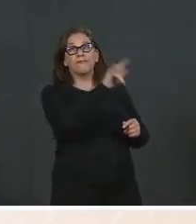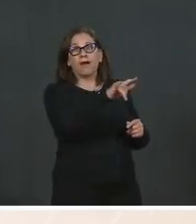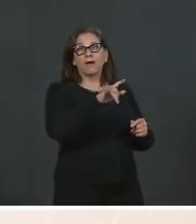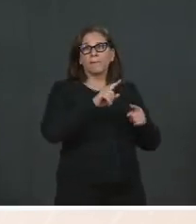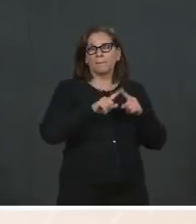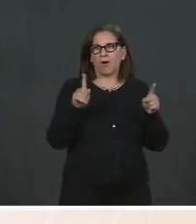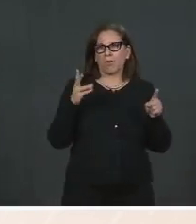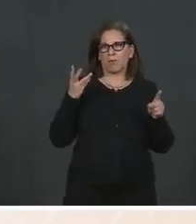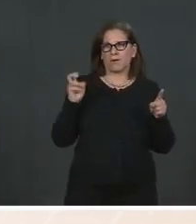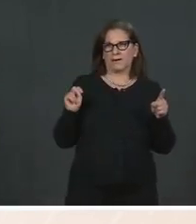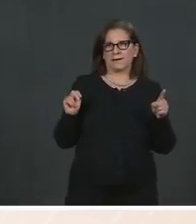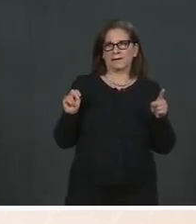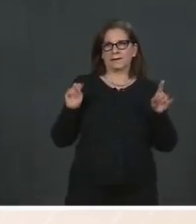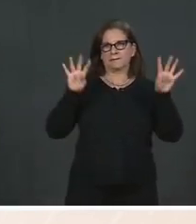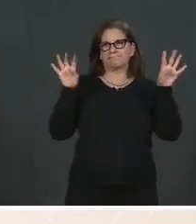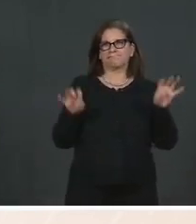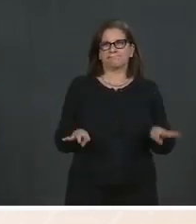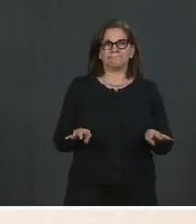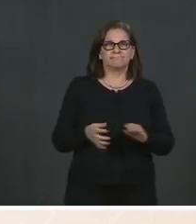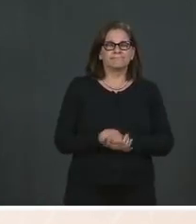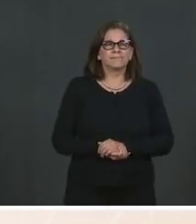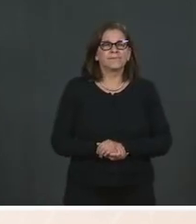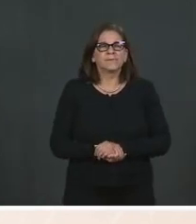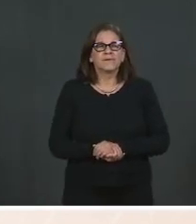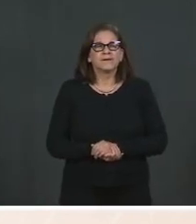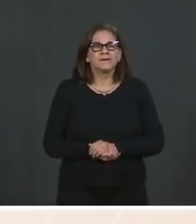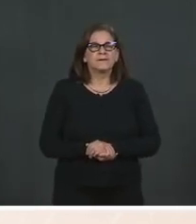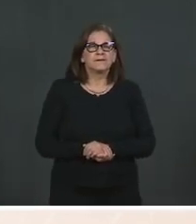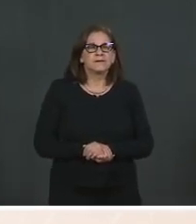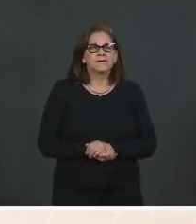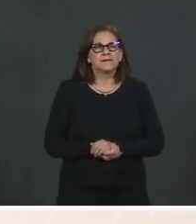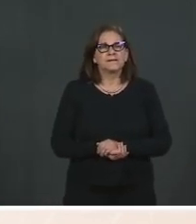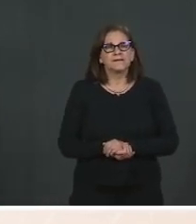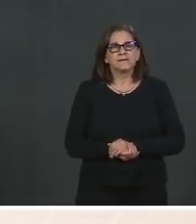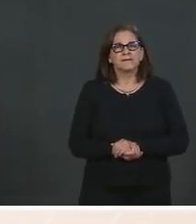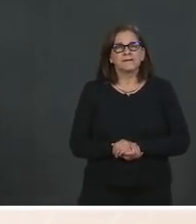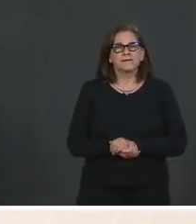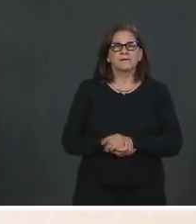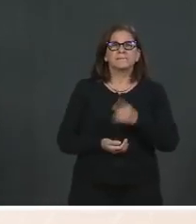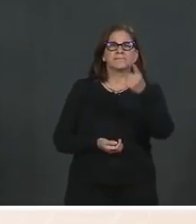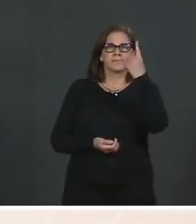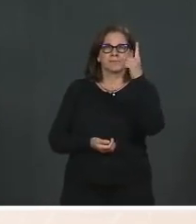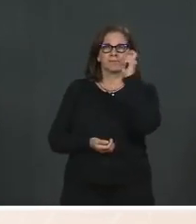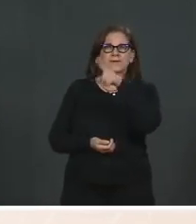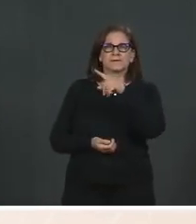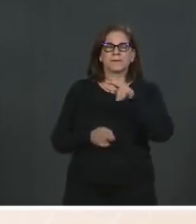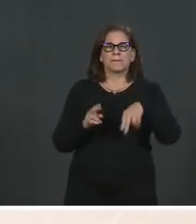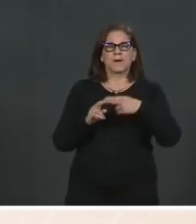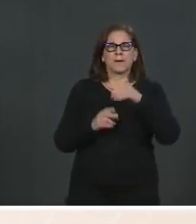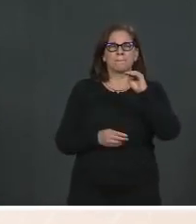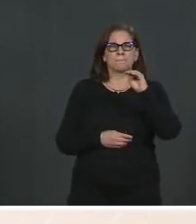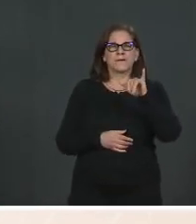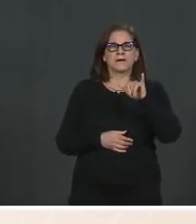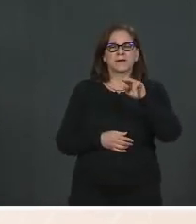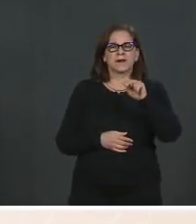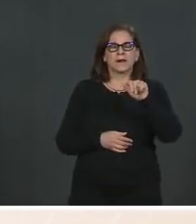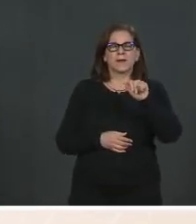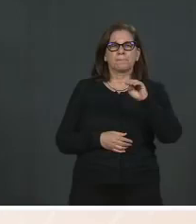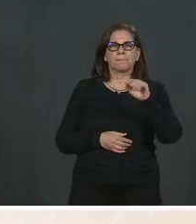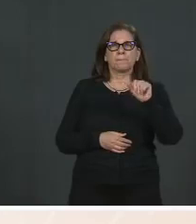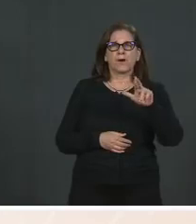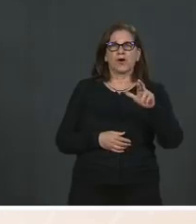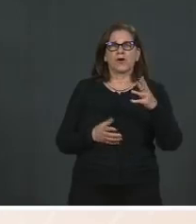in Myanmar, what is China's role in the crisis of Myanmar, and what do you expect Peking or Beijing to